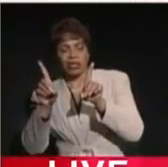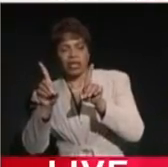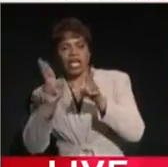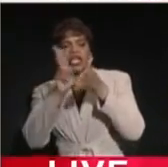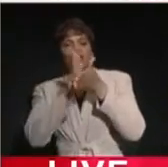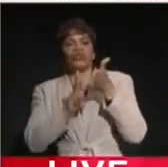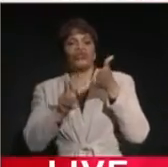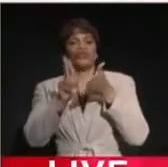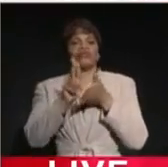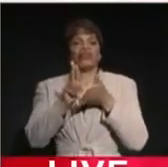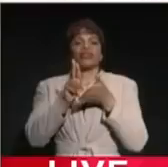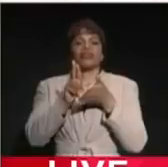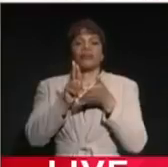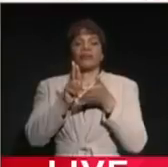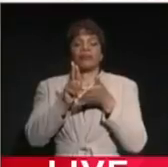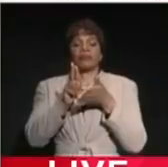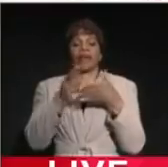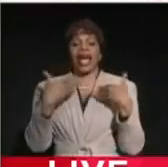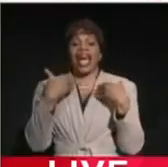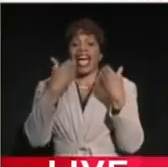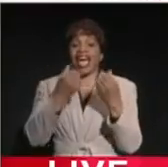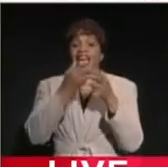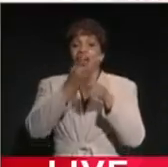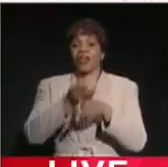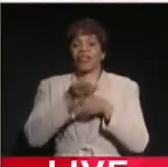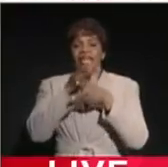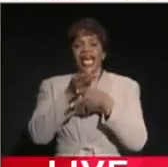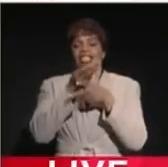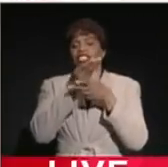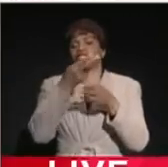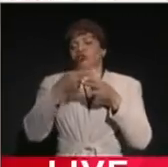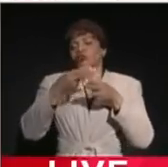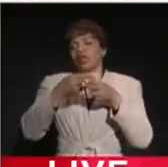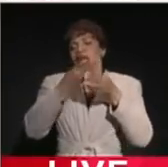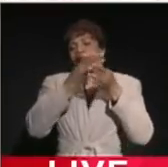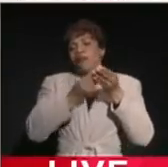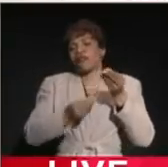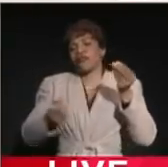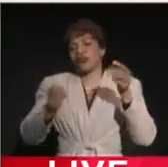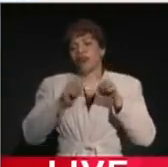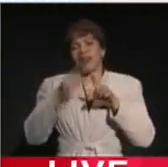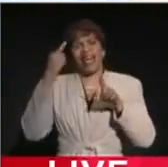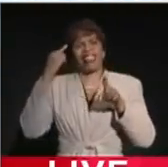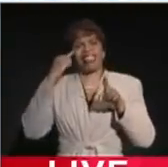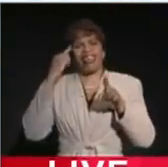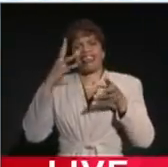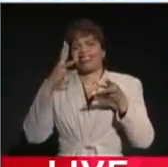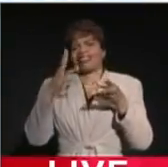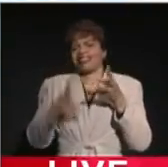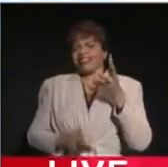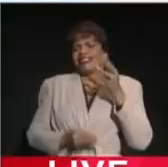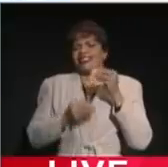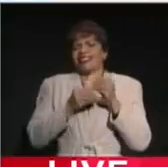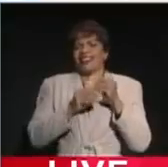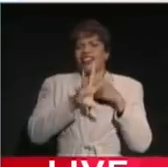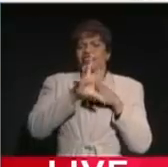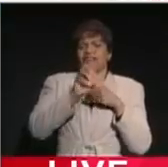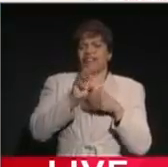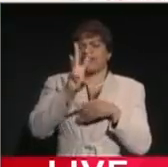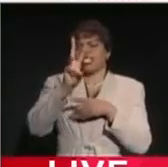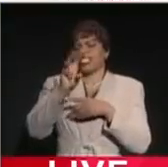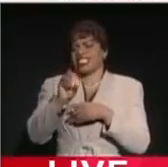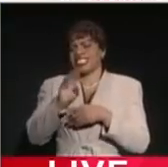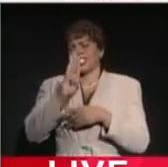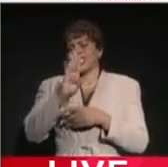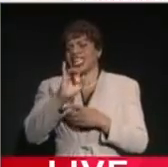universal health care, just to name a few? I think they add up to be anywhere from $50 to $65 billion without